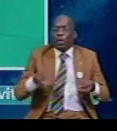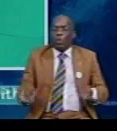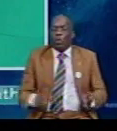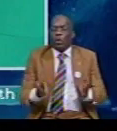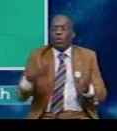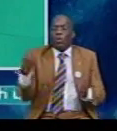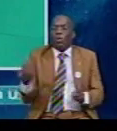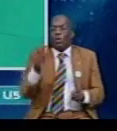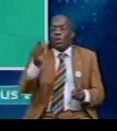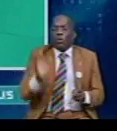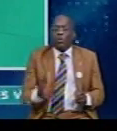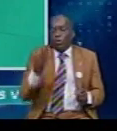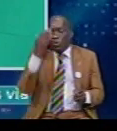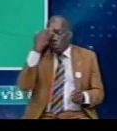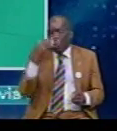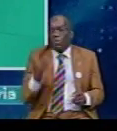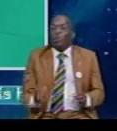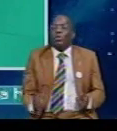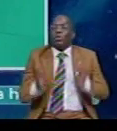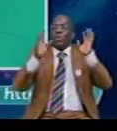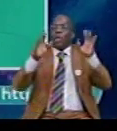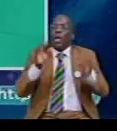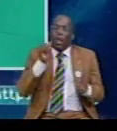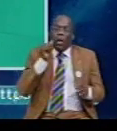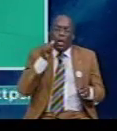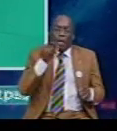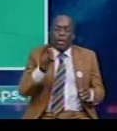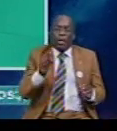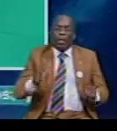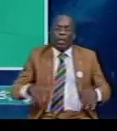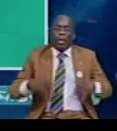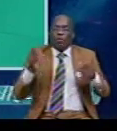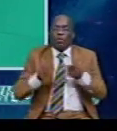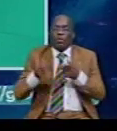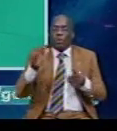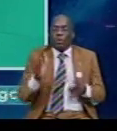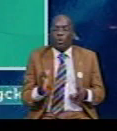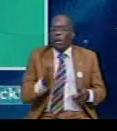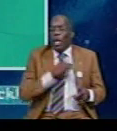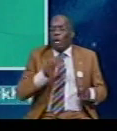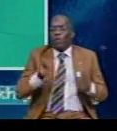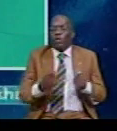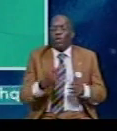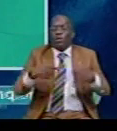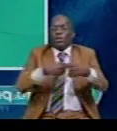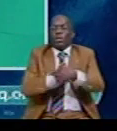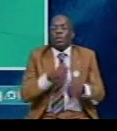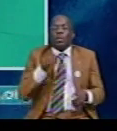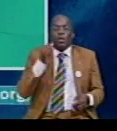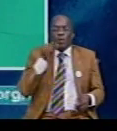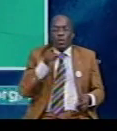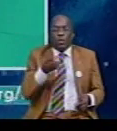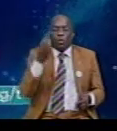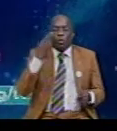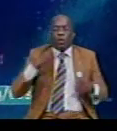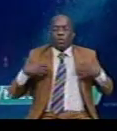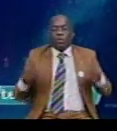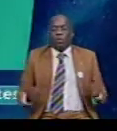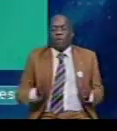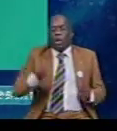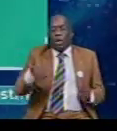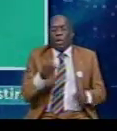life to Christ, and on Thursday, I was healed. Praise the Lord. Brother Iosu from Facebook